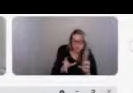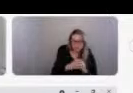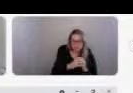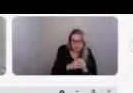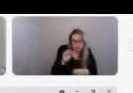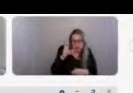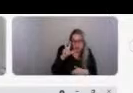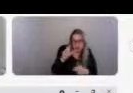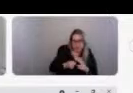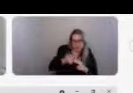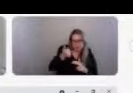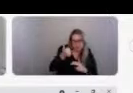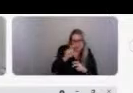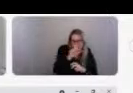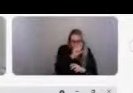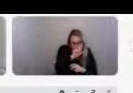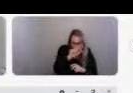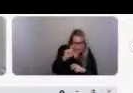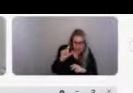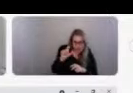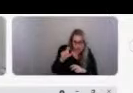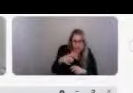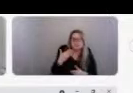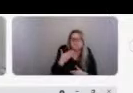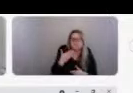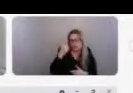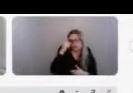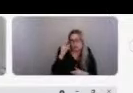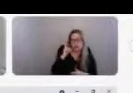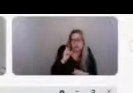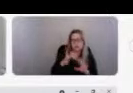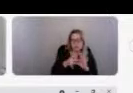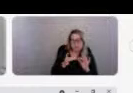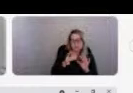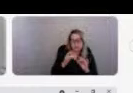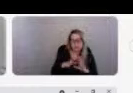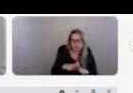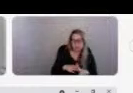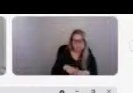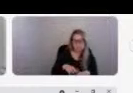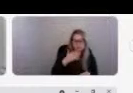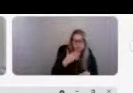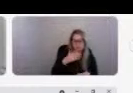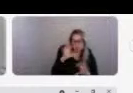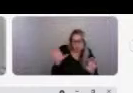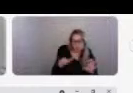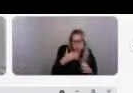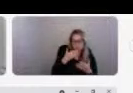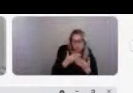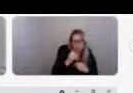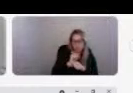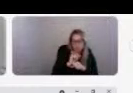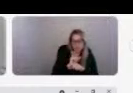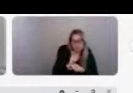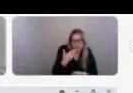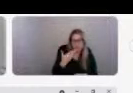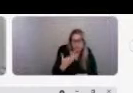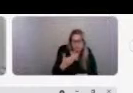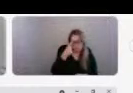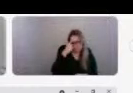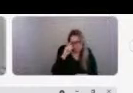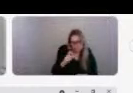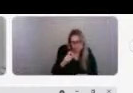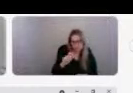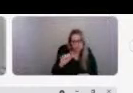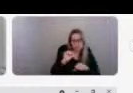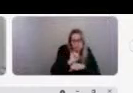panhandle thank you so much for hearing my suggestions thank you host for doing a wonderful uh job and further thank you so much for the tireless work